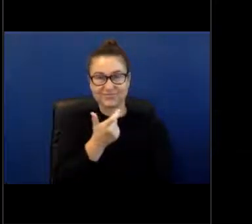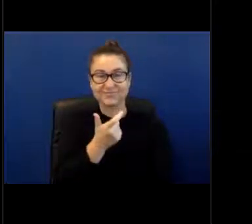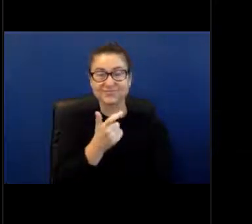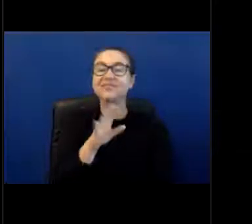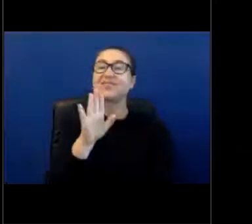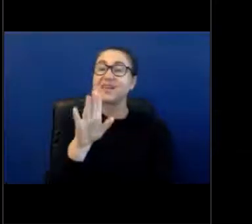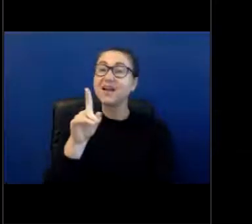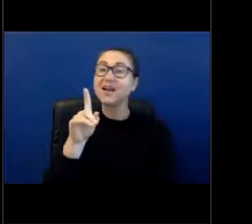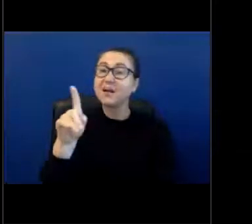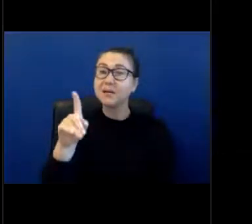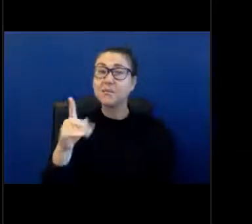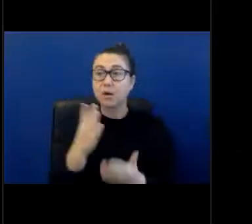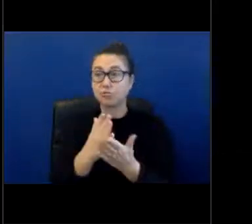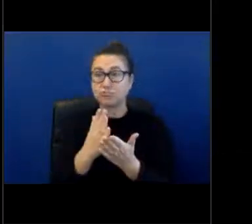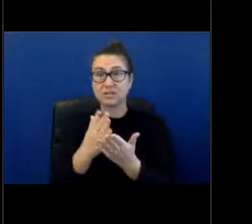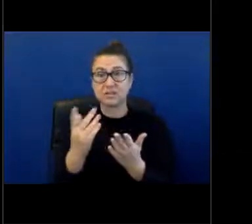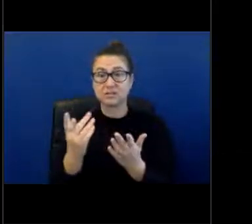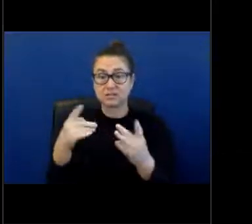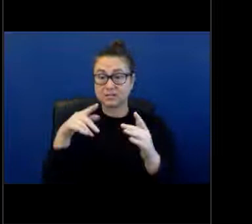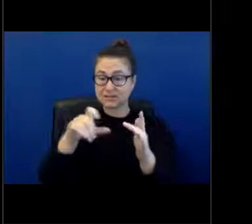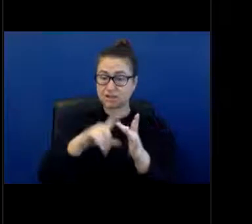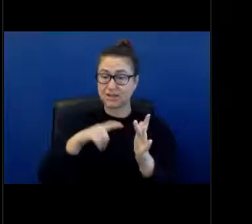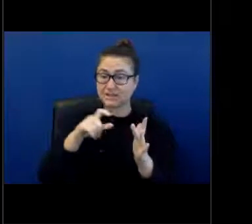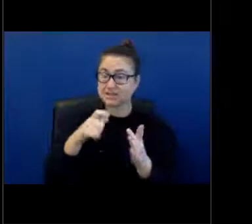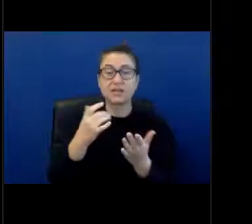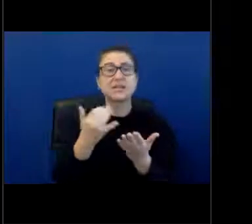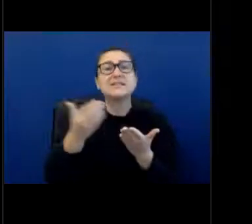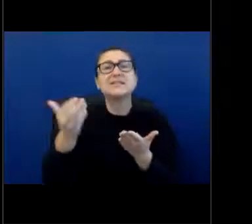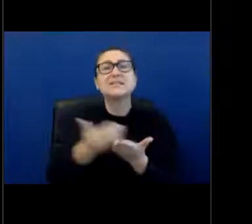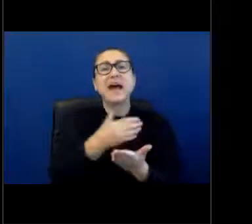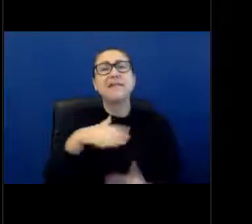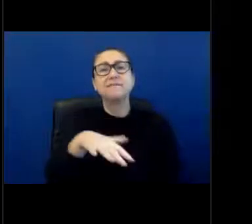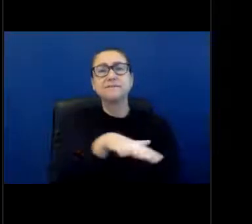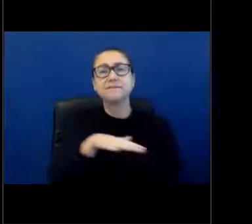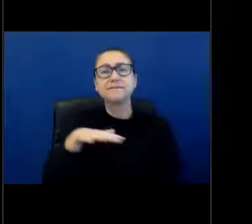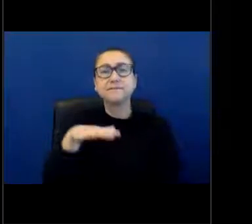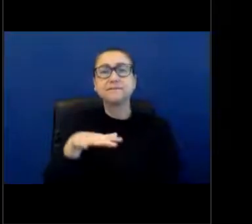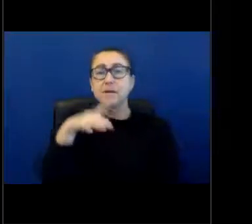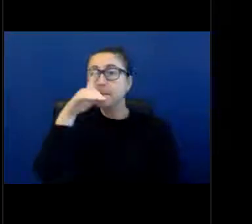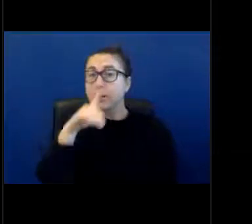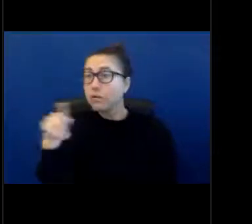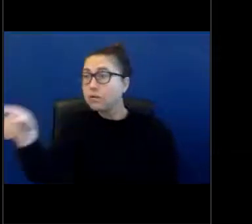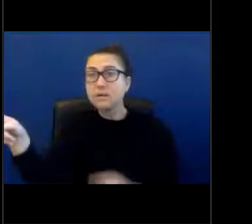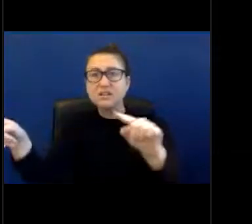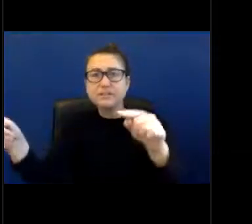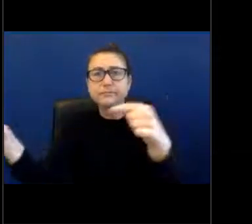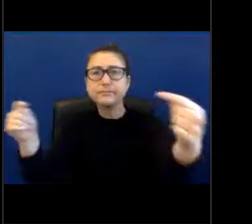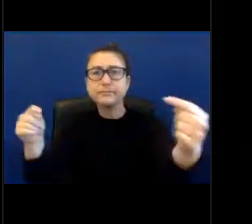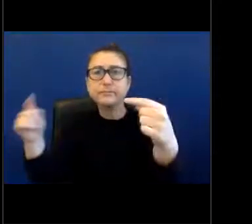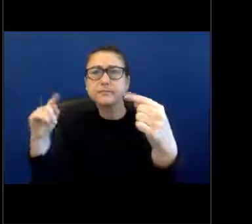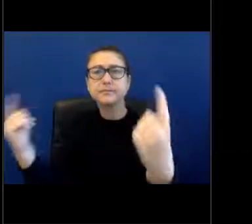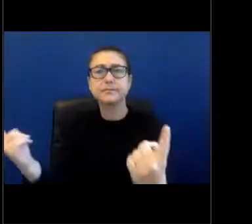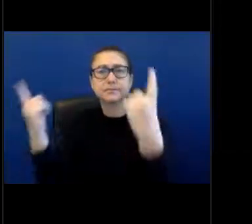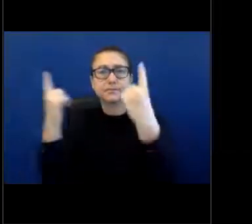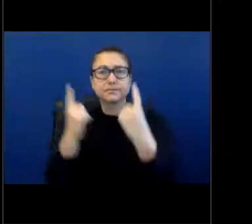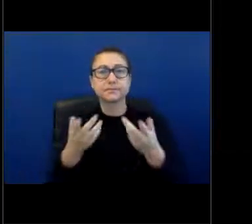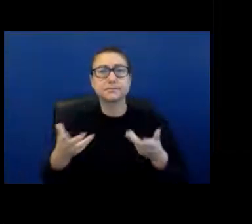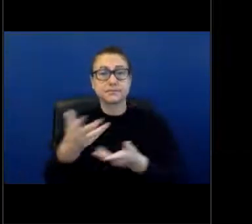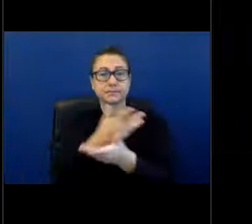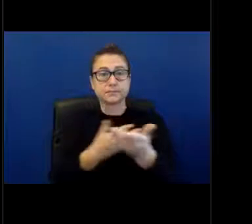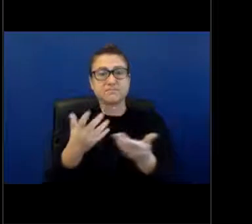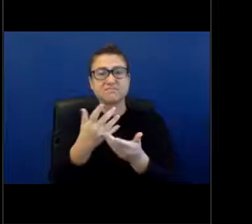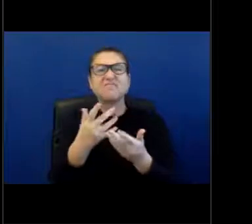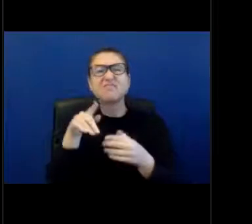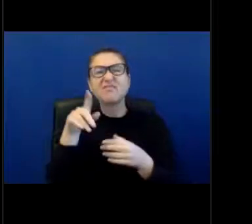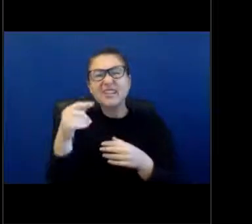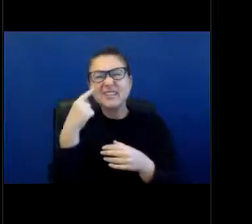providing a safe space for people to come together and talk. So if you look at the first diagram there, you've got two people back to back,